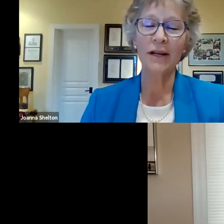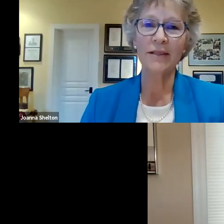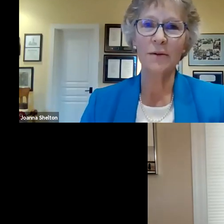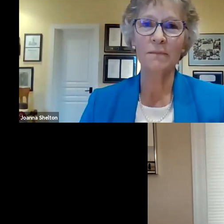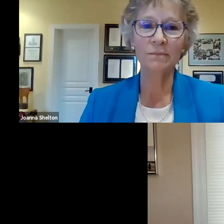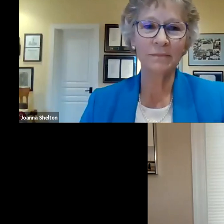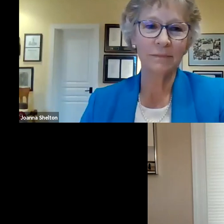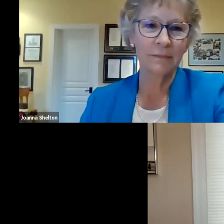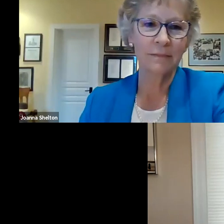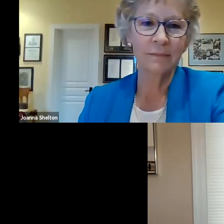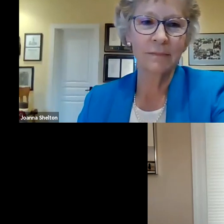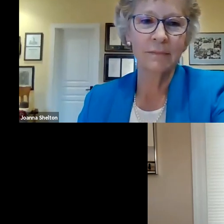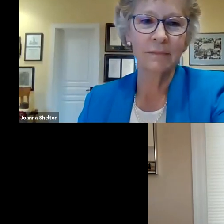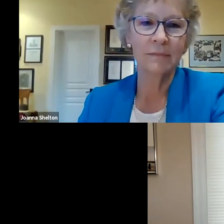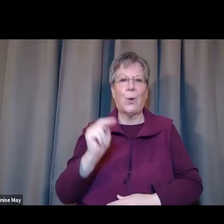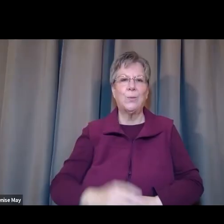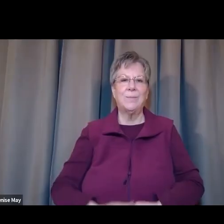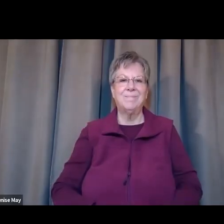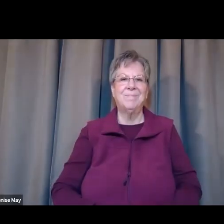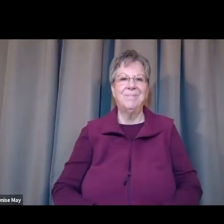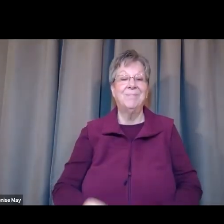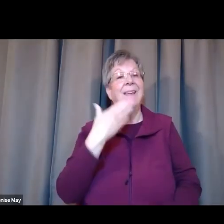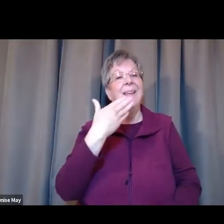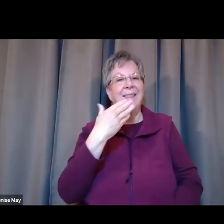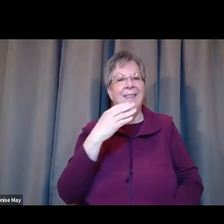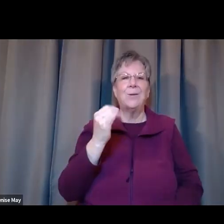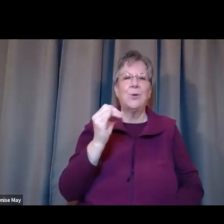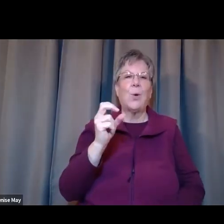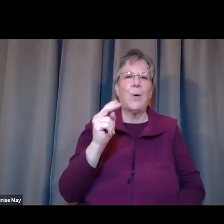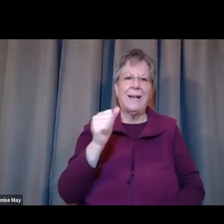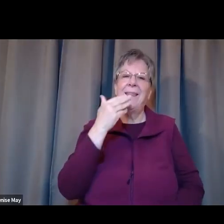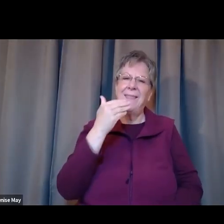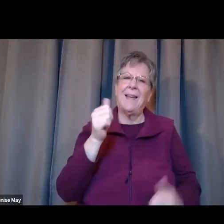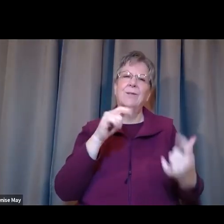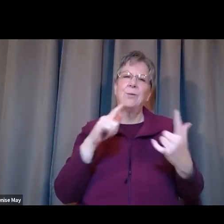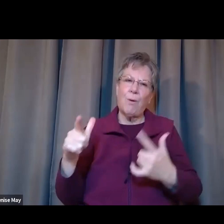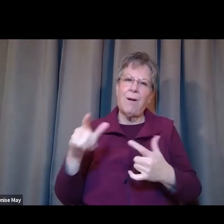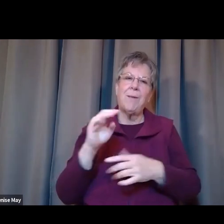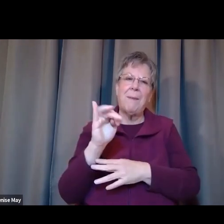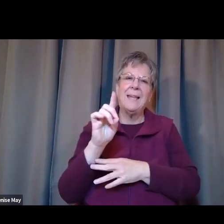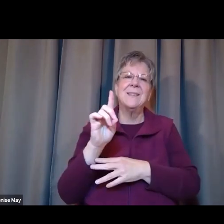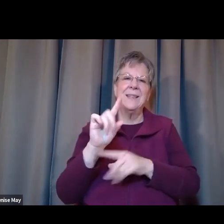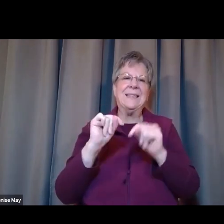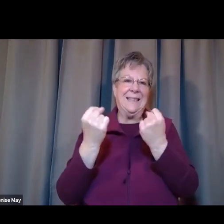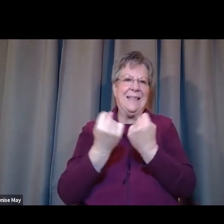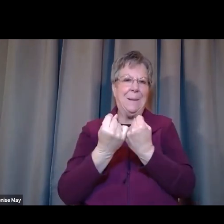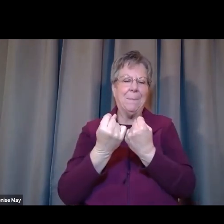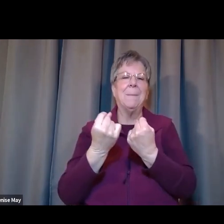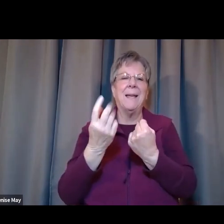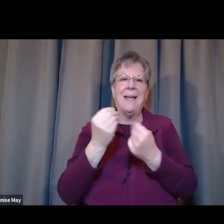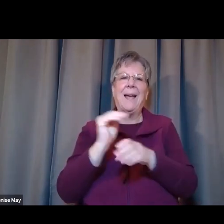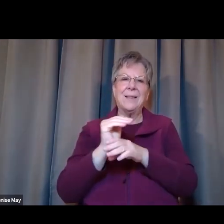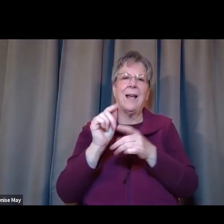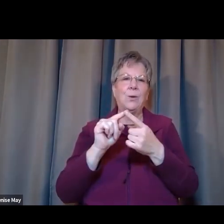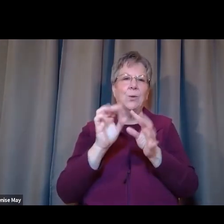Professor Johnstone. Thank you, Joanna. Thanks to the entire Mansfield Center team, and thanks also tonight to our